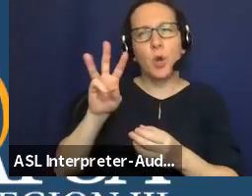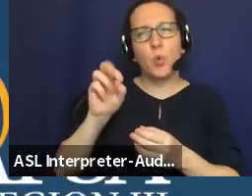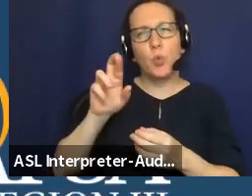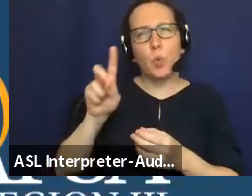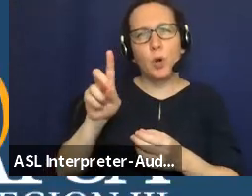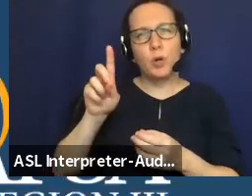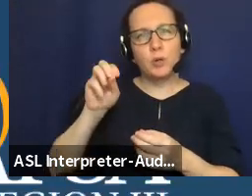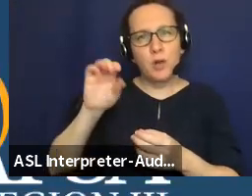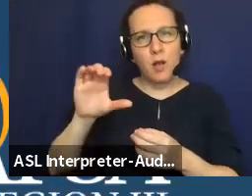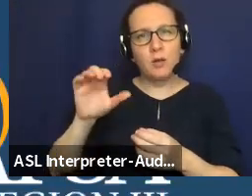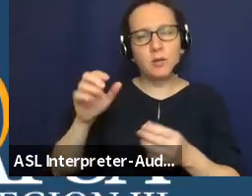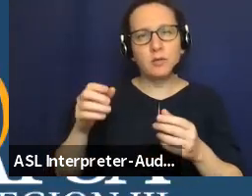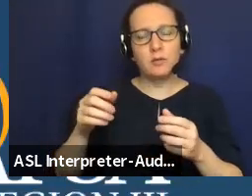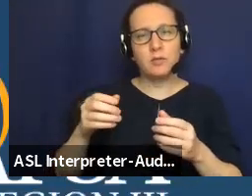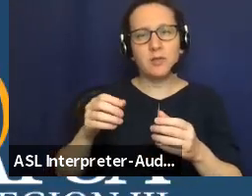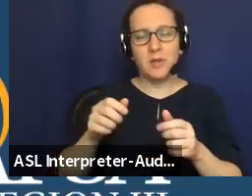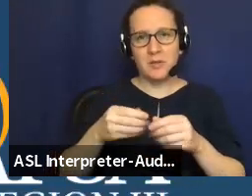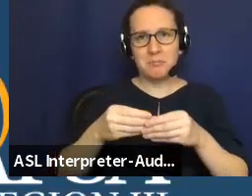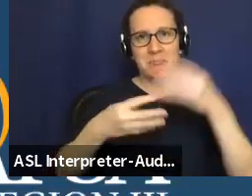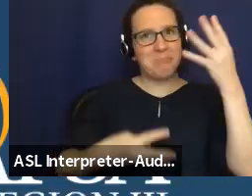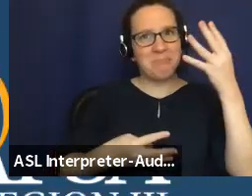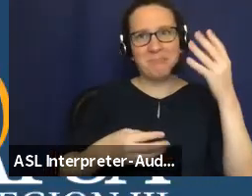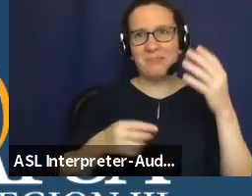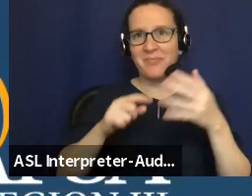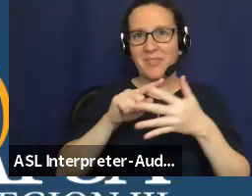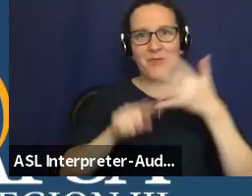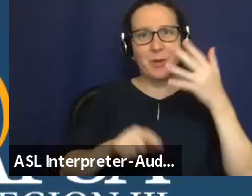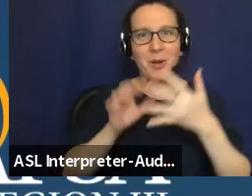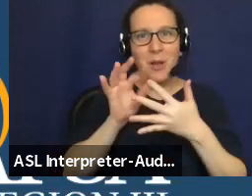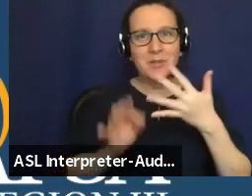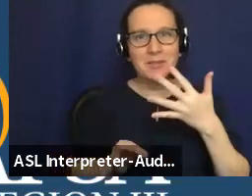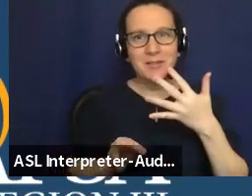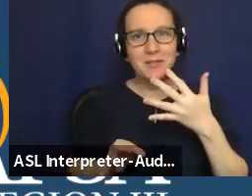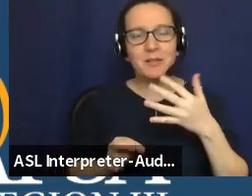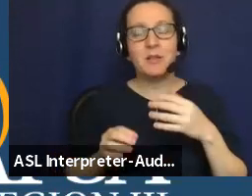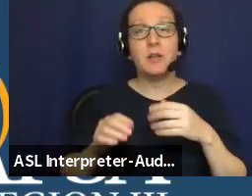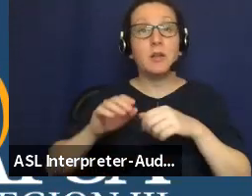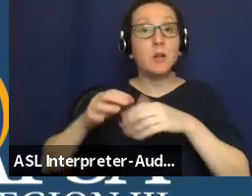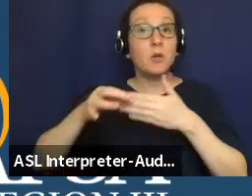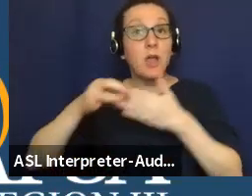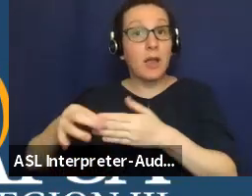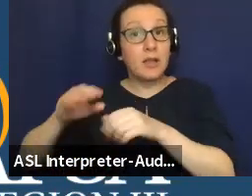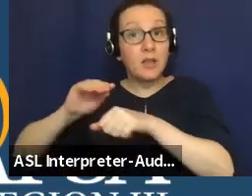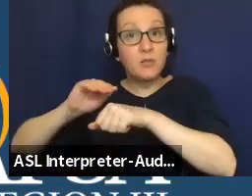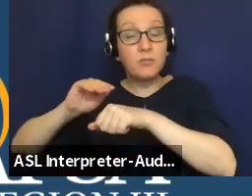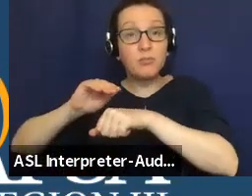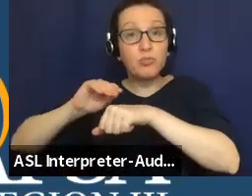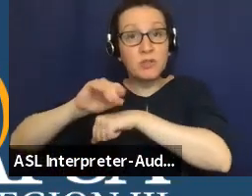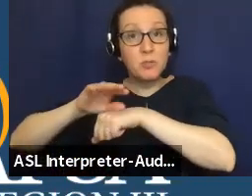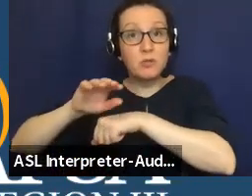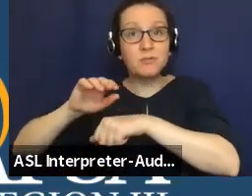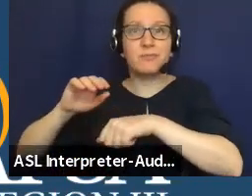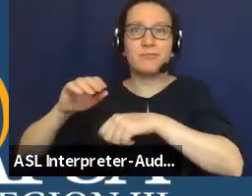lists all kinds of goodies. And with the guiding principles, we just research